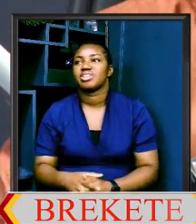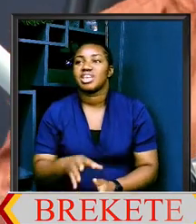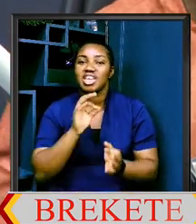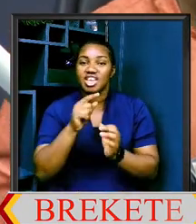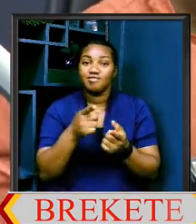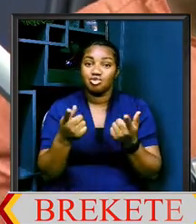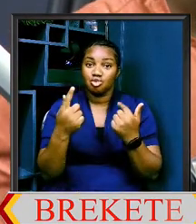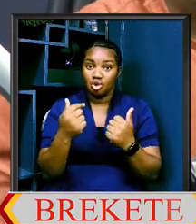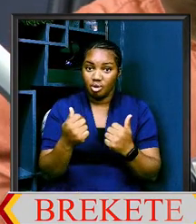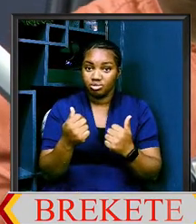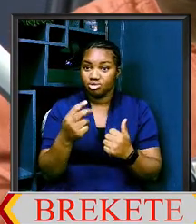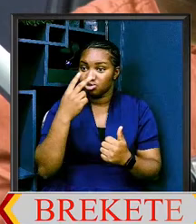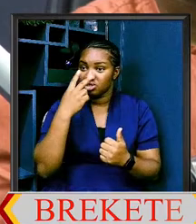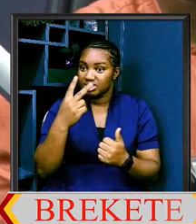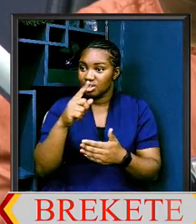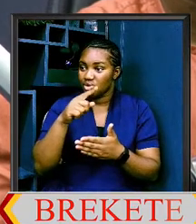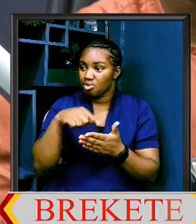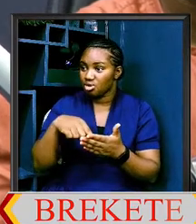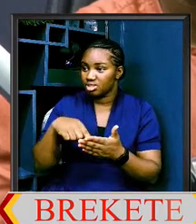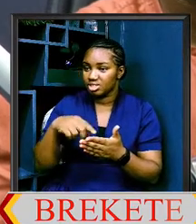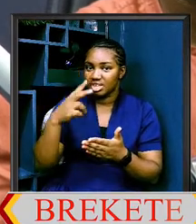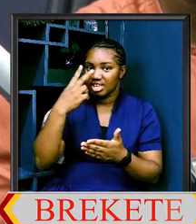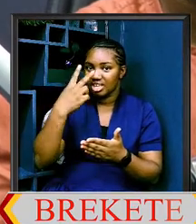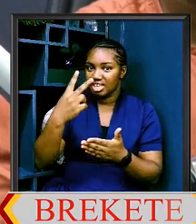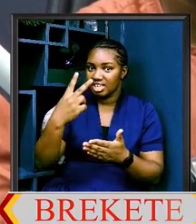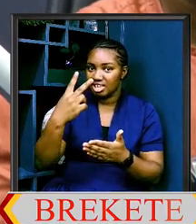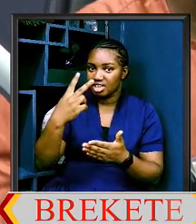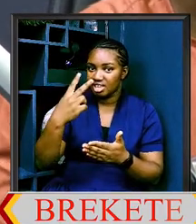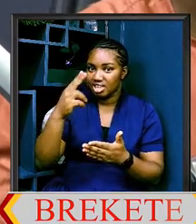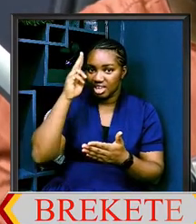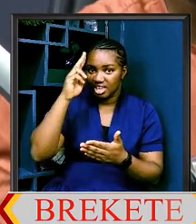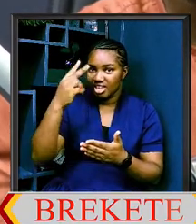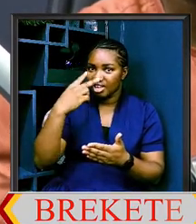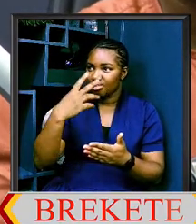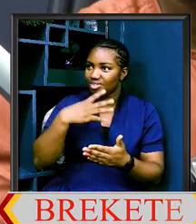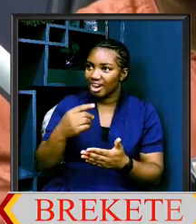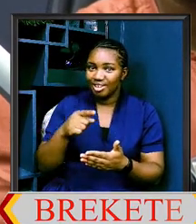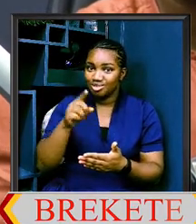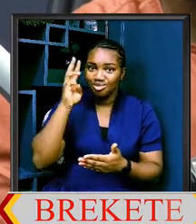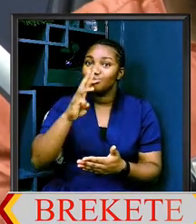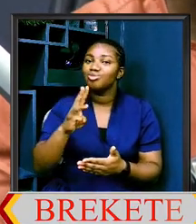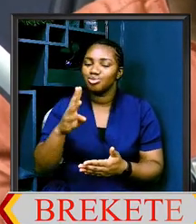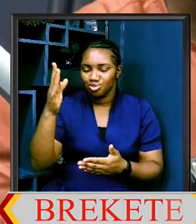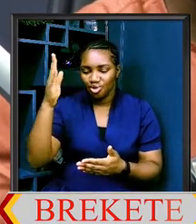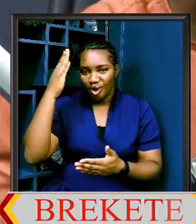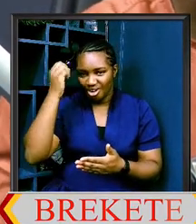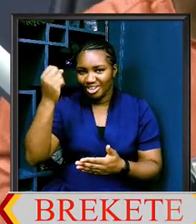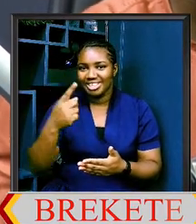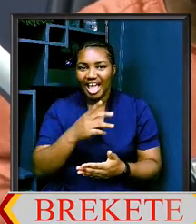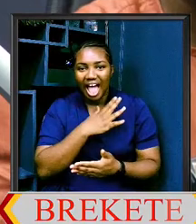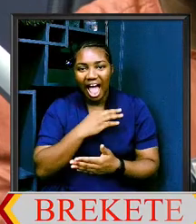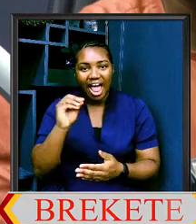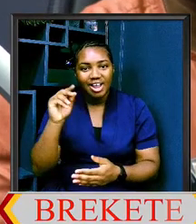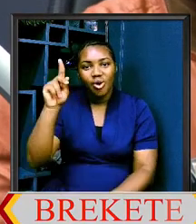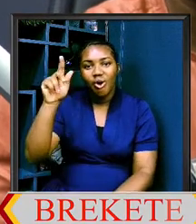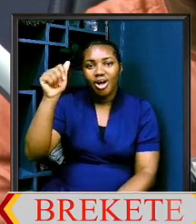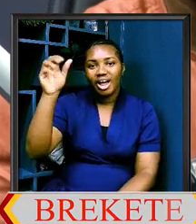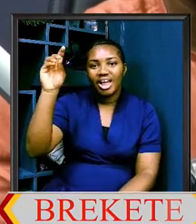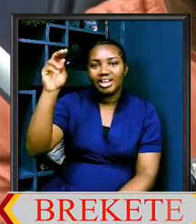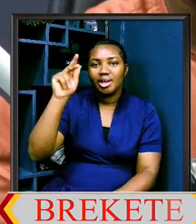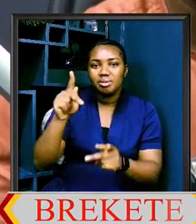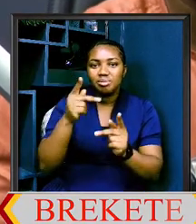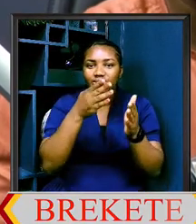If you come, if you see his appearance, you know what I'm talking about, sir. Yeah. Ah. You understand, sir? And Okada people, they die up and